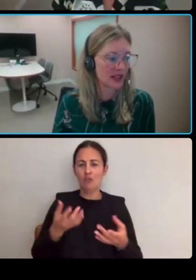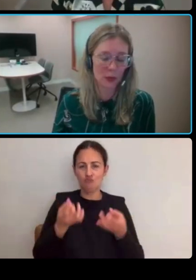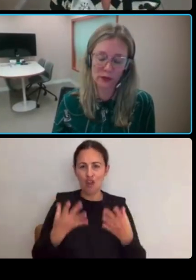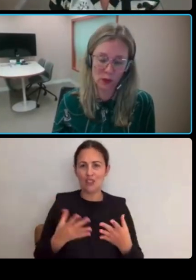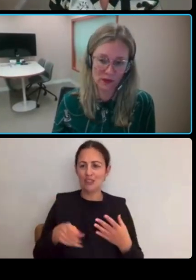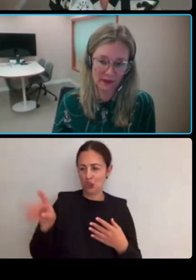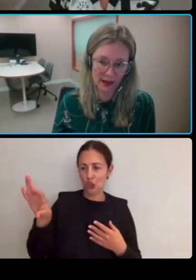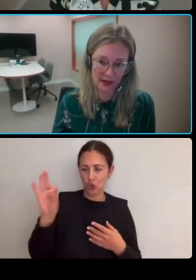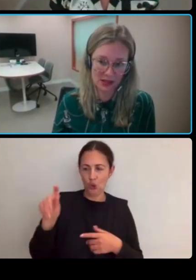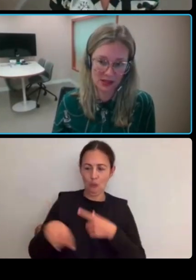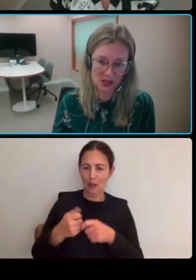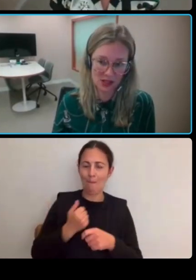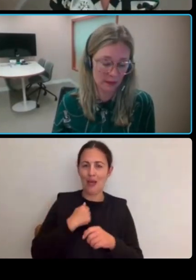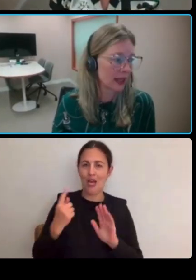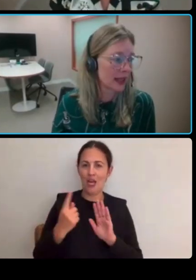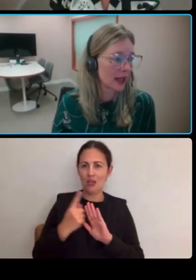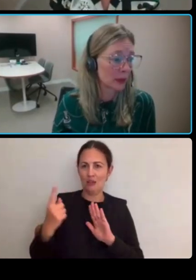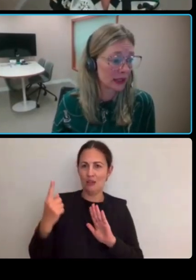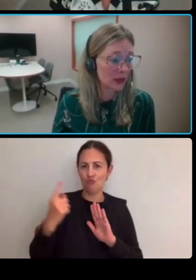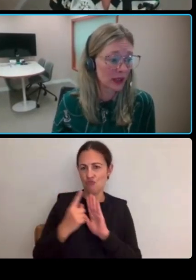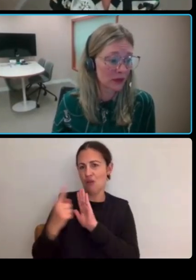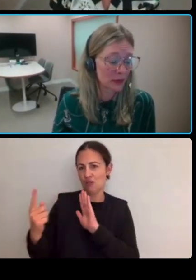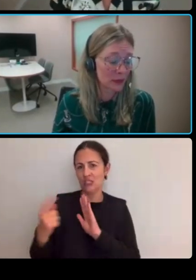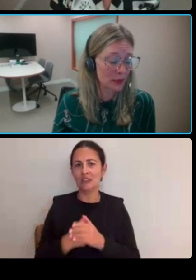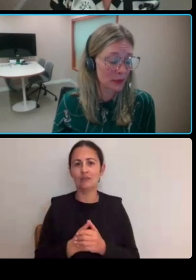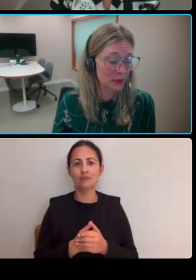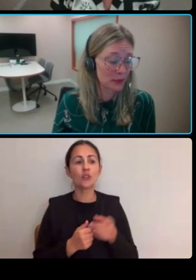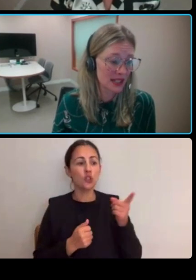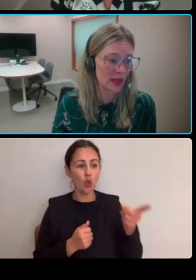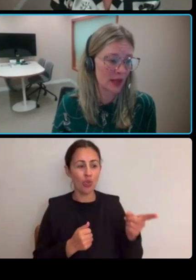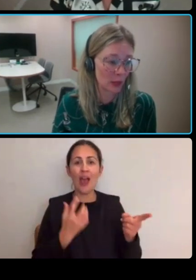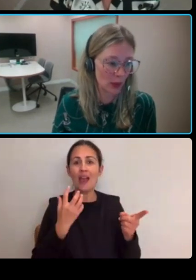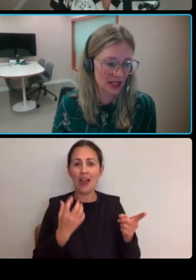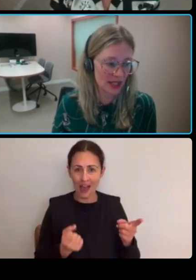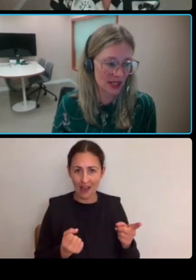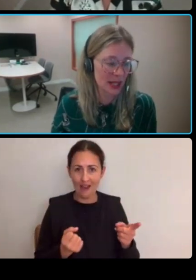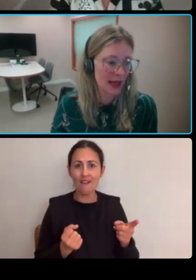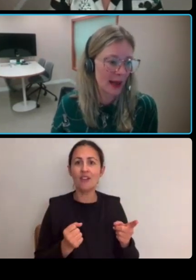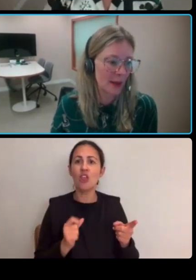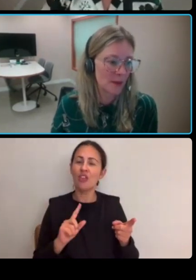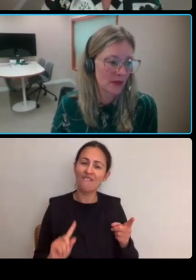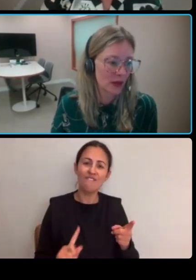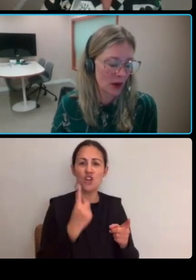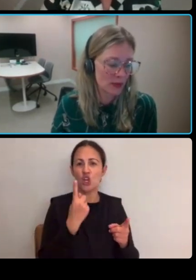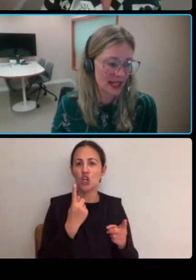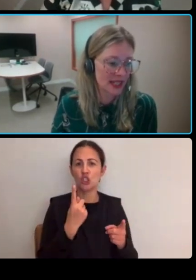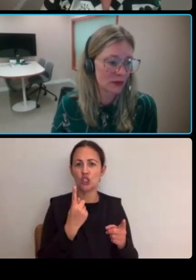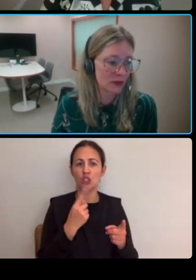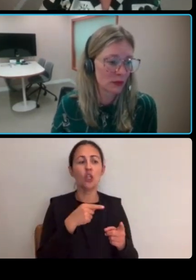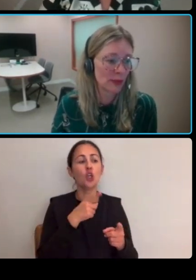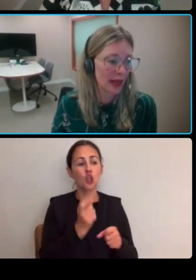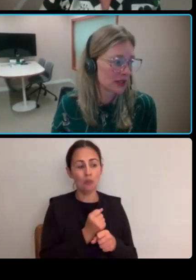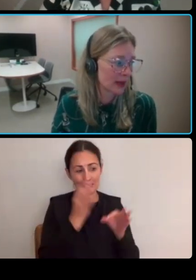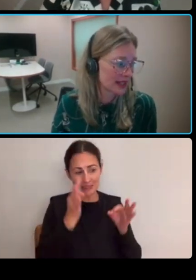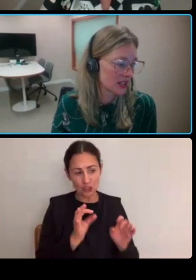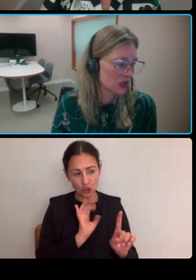a person won't forfeit their decision-making ability when a representative's appointed. The representative